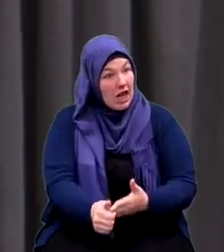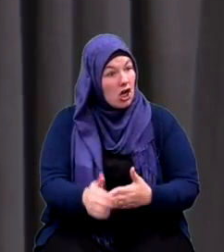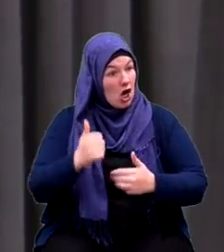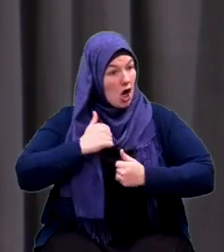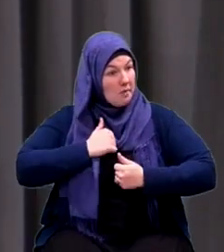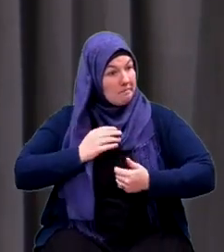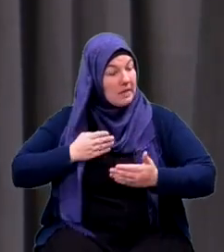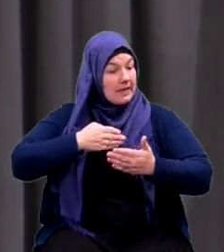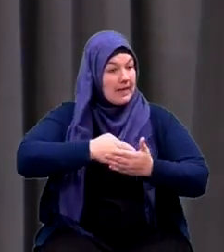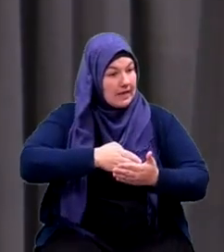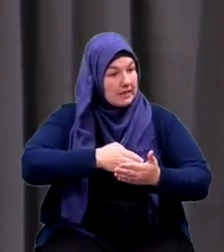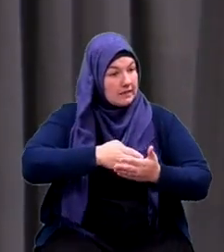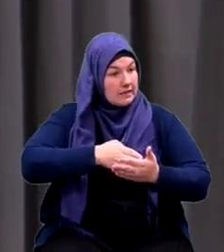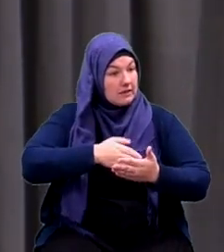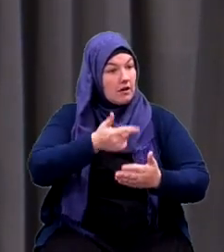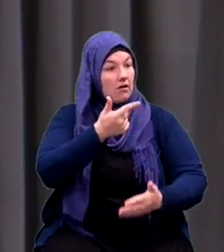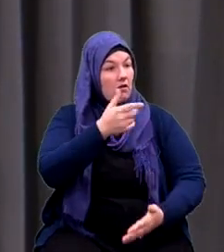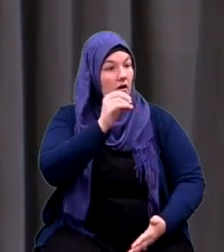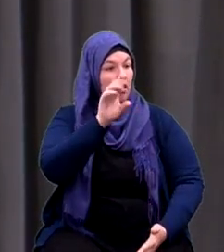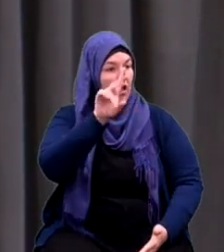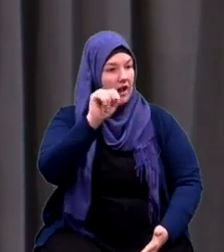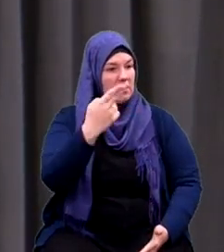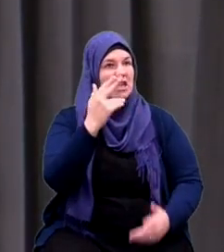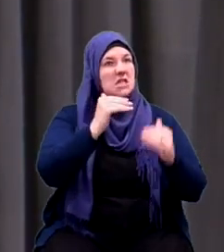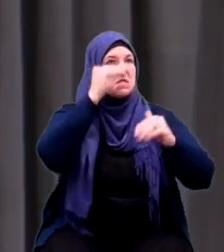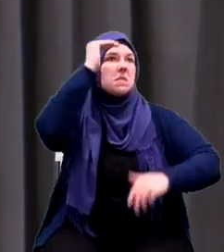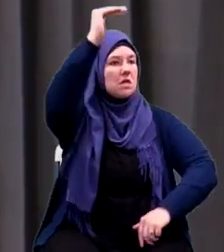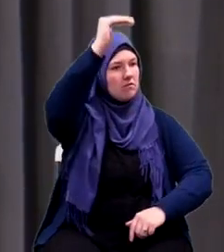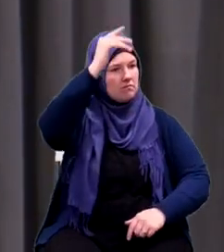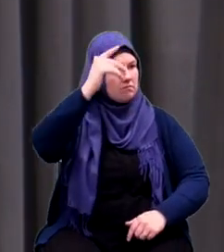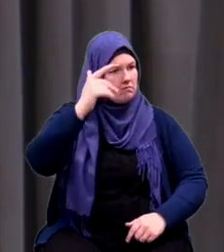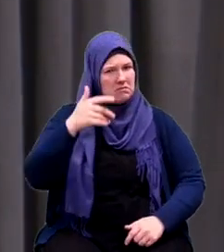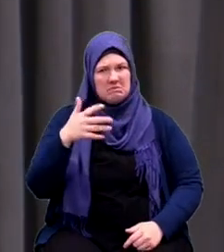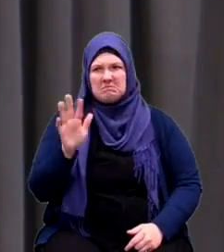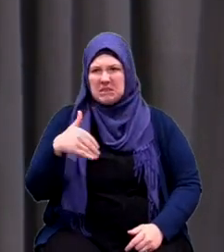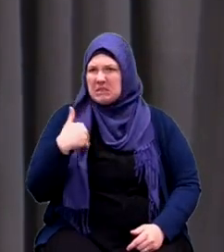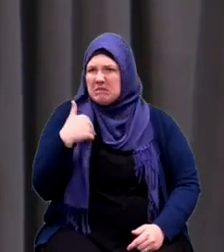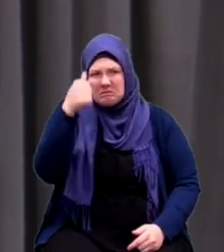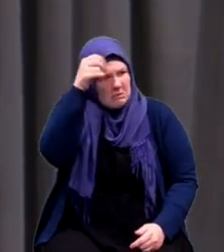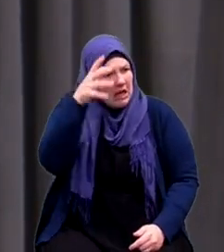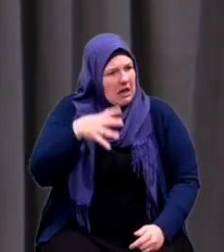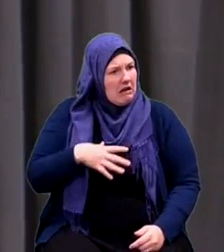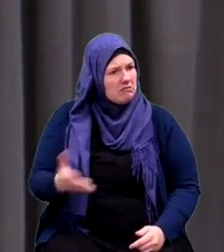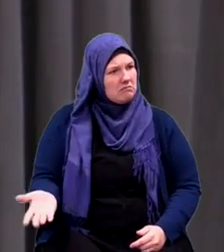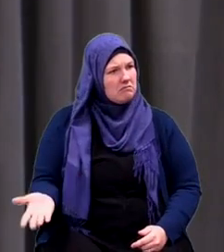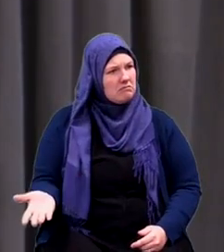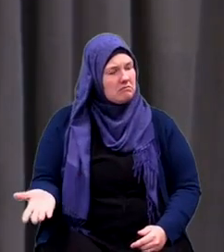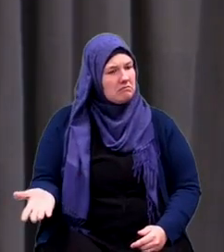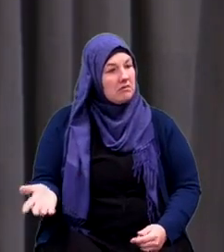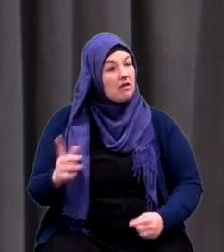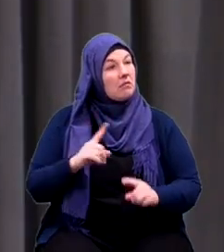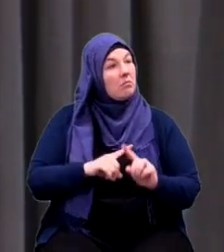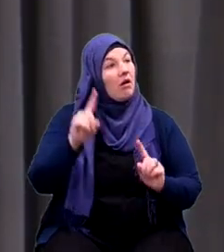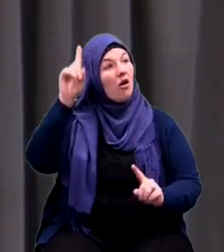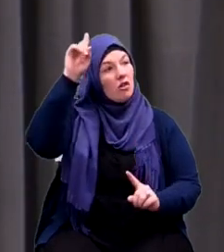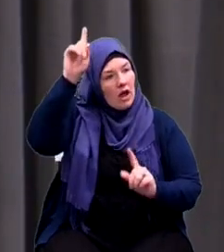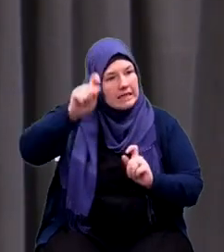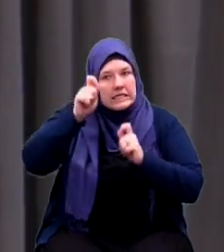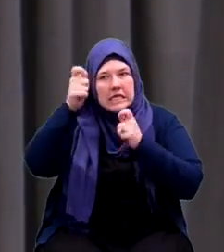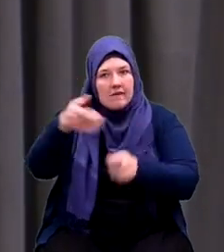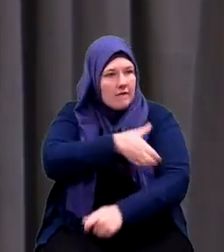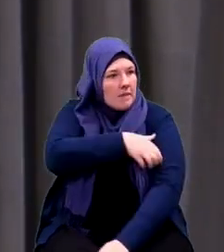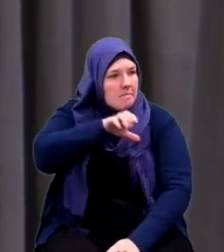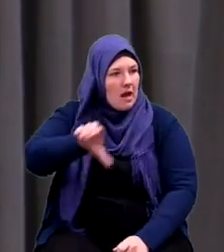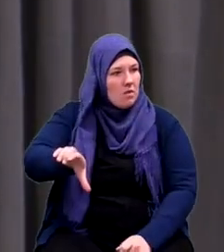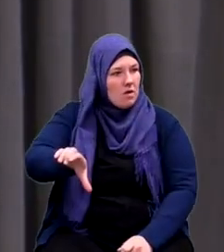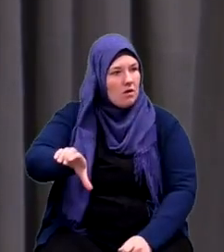army against Goliath. He was not. He was a young man. But Allah gave him the power